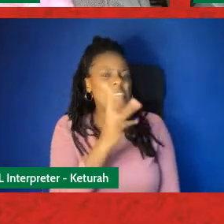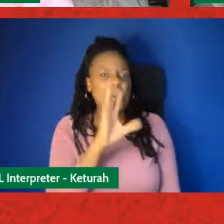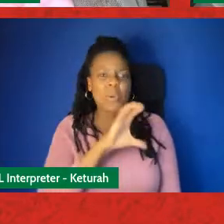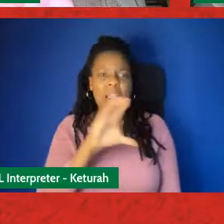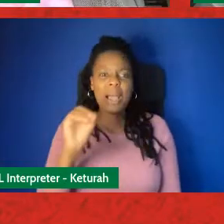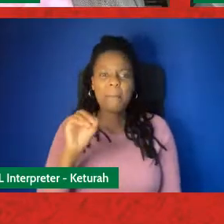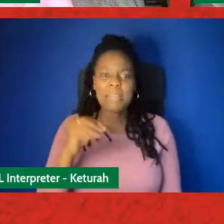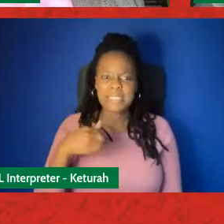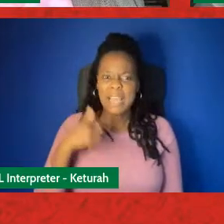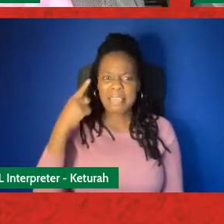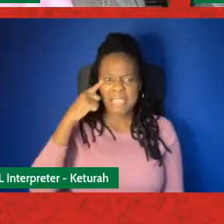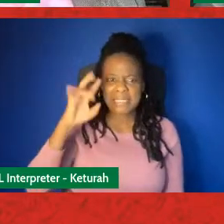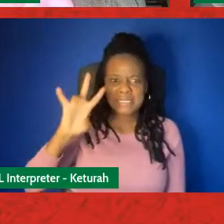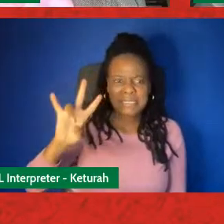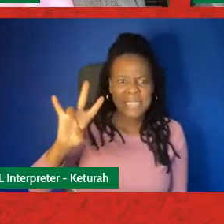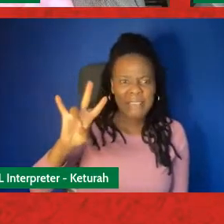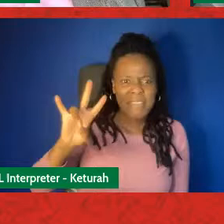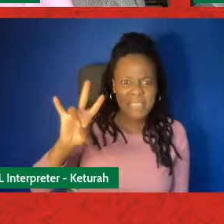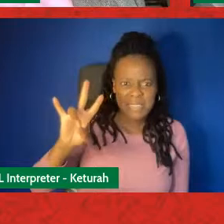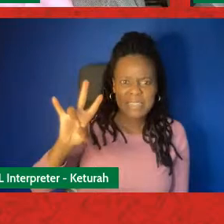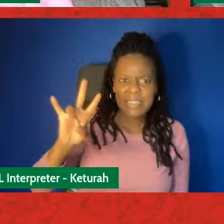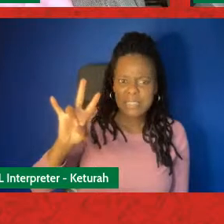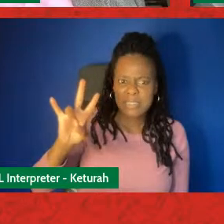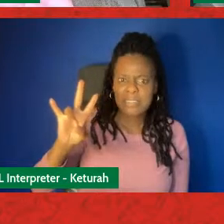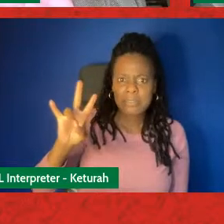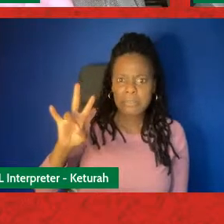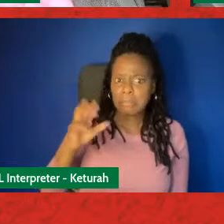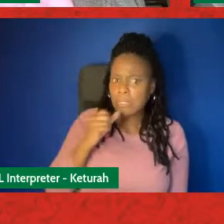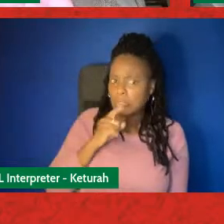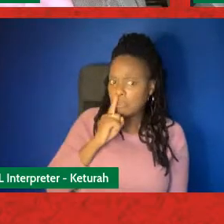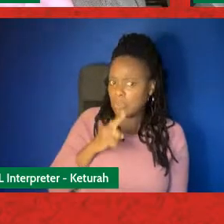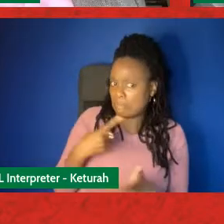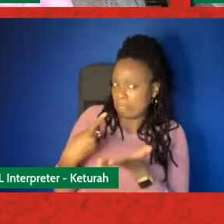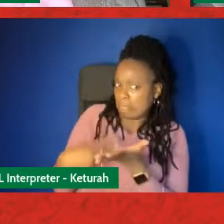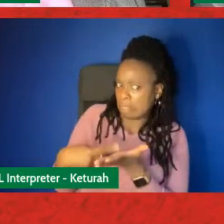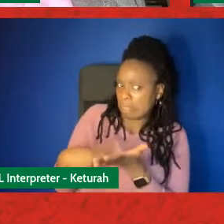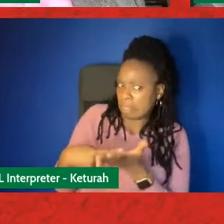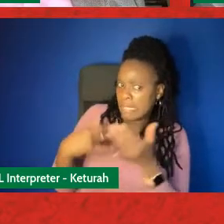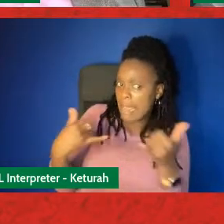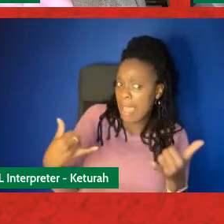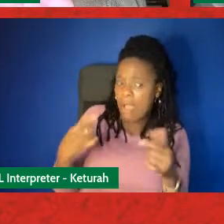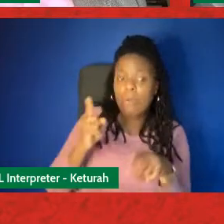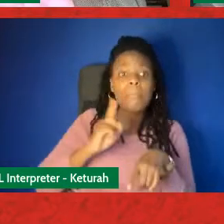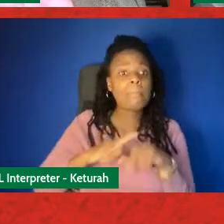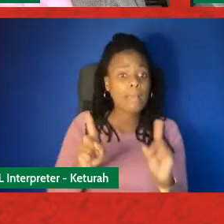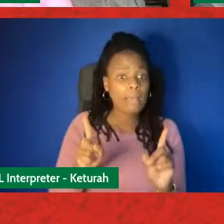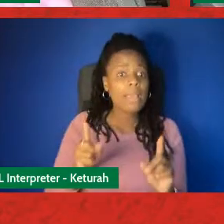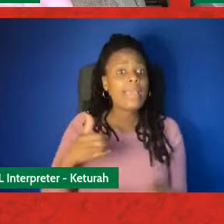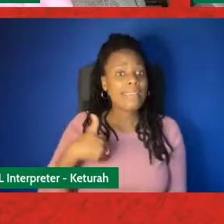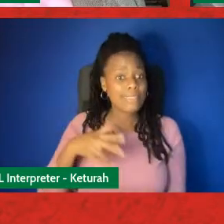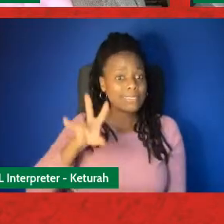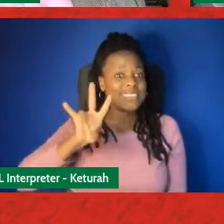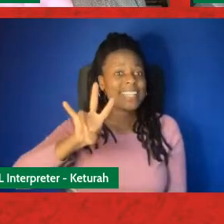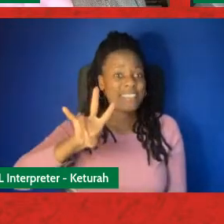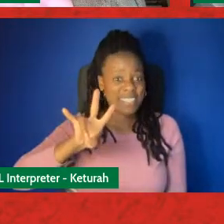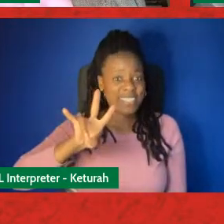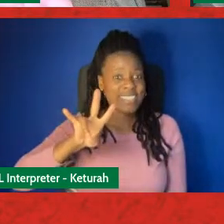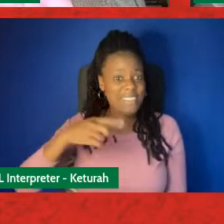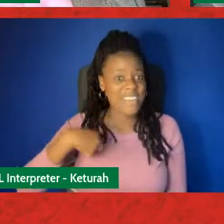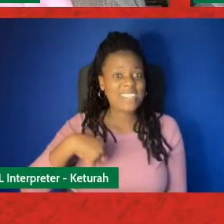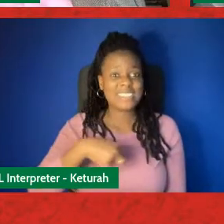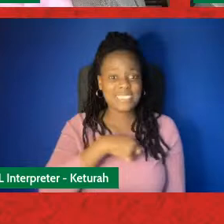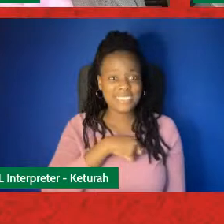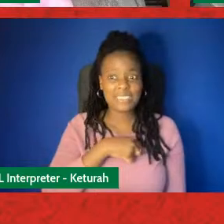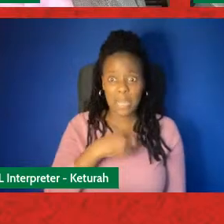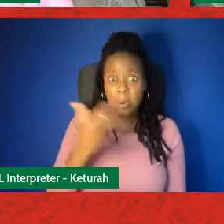us that we know of at this time. I don't know if this is okay for me to talk about right now, Michael, but yeah. So there's seven of us that we know